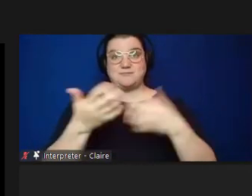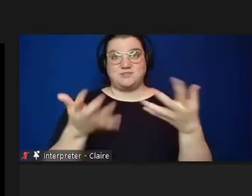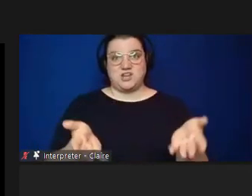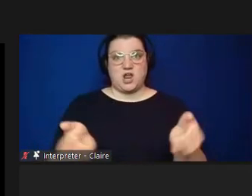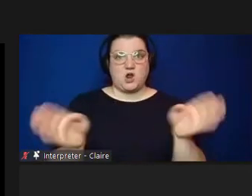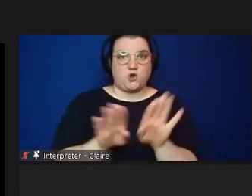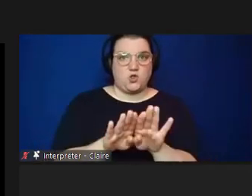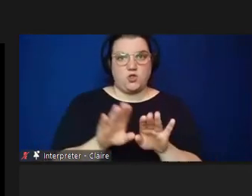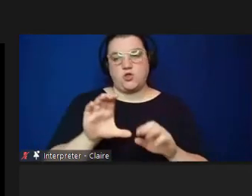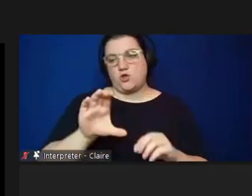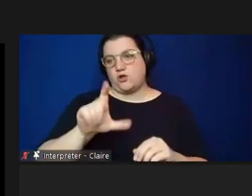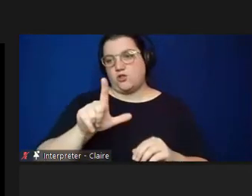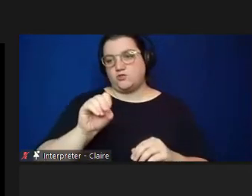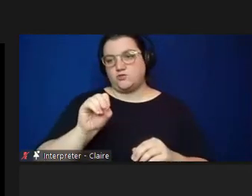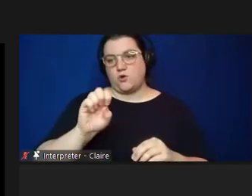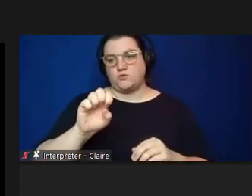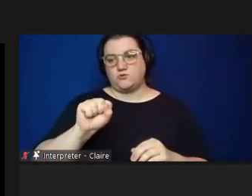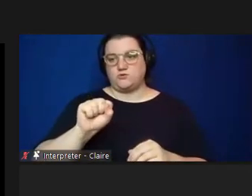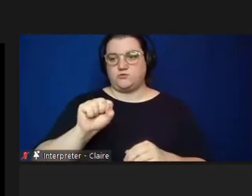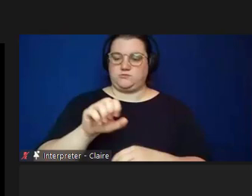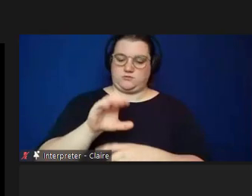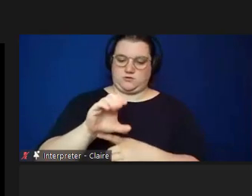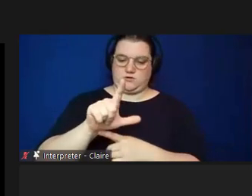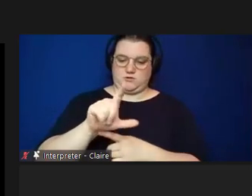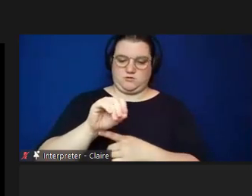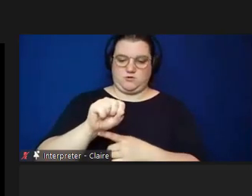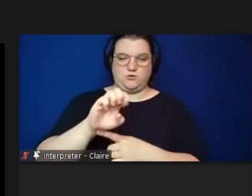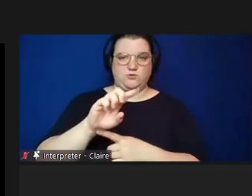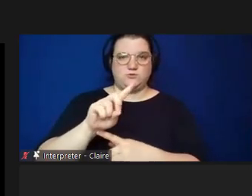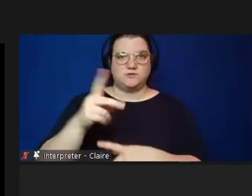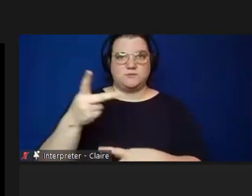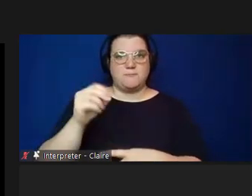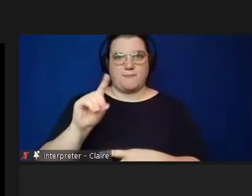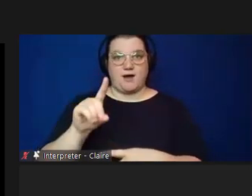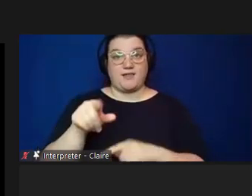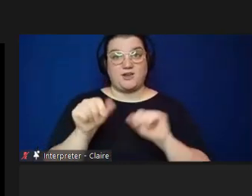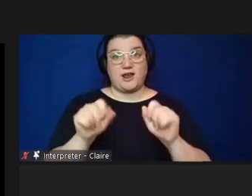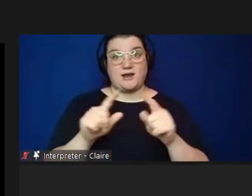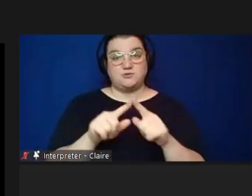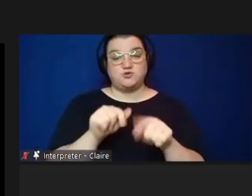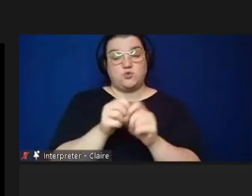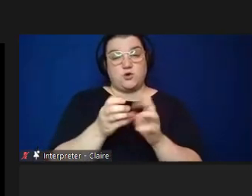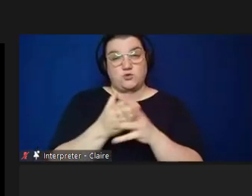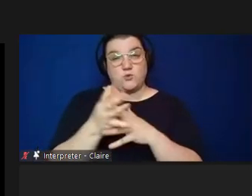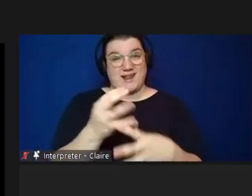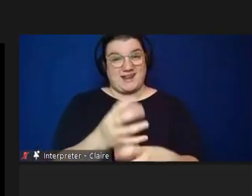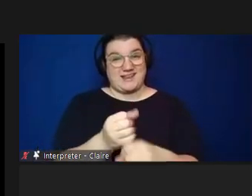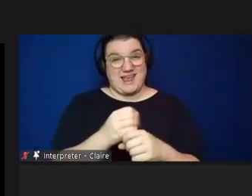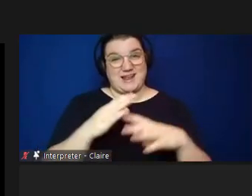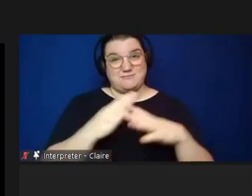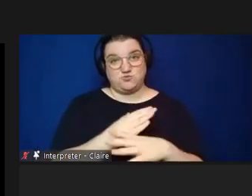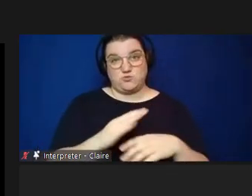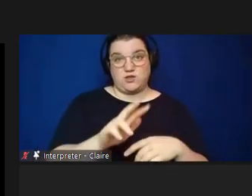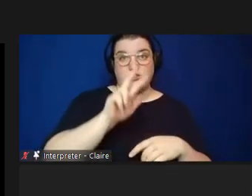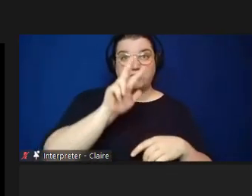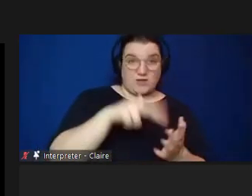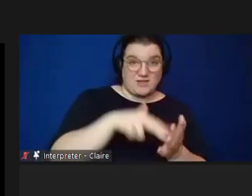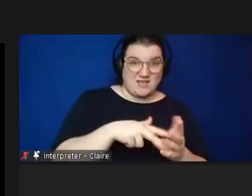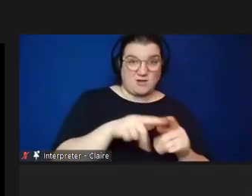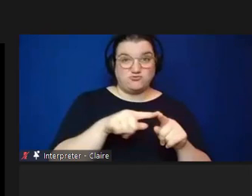pod where they are able to work through and get between 3 and